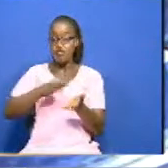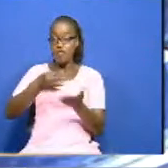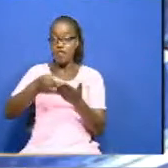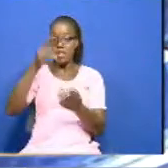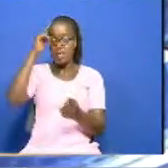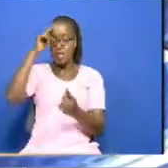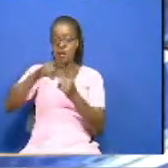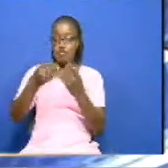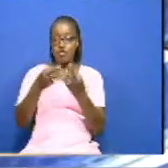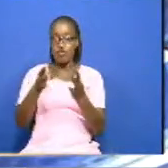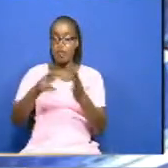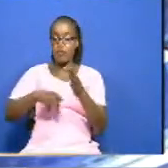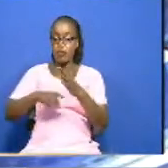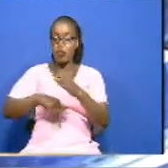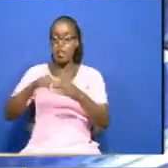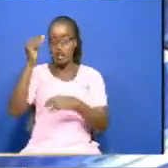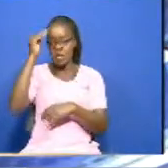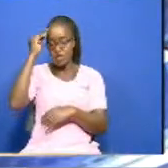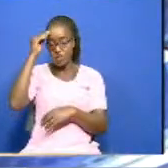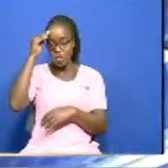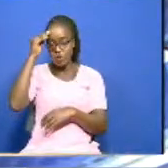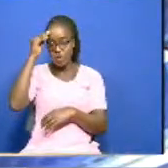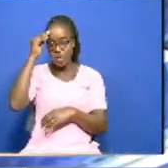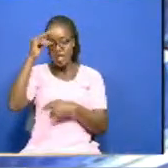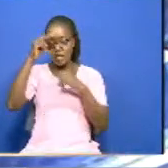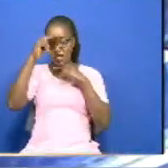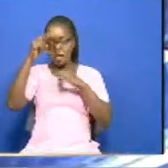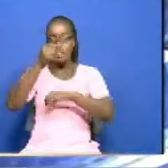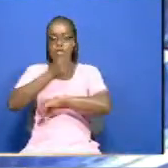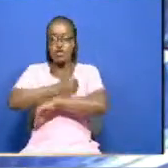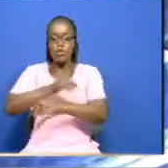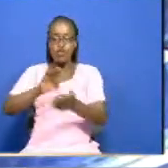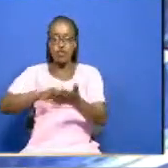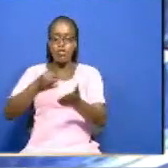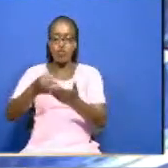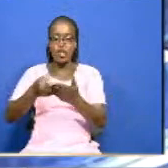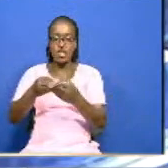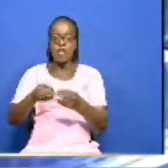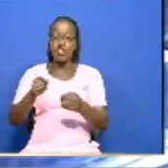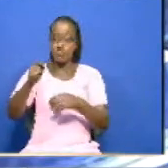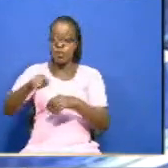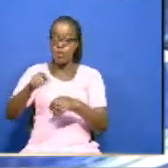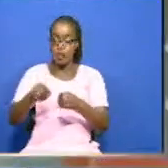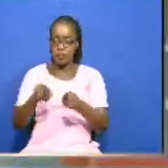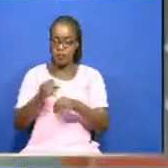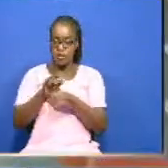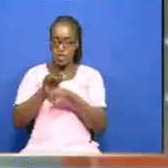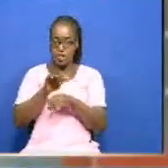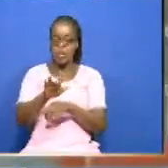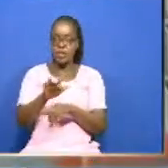for free primary education. Magoha says secondary schools funds will be released today.